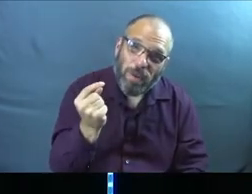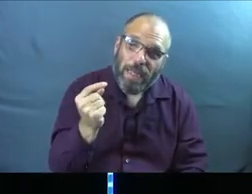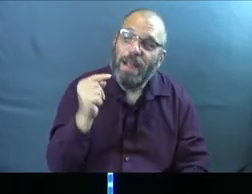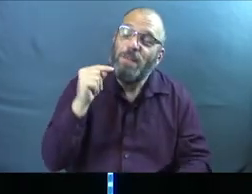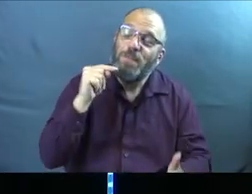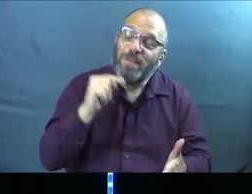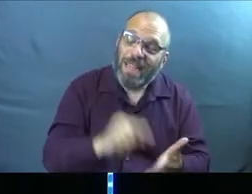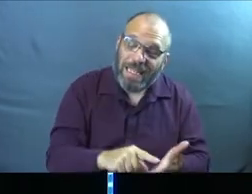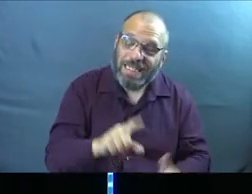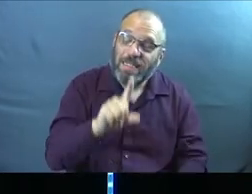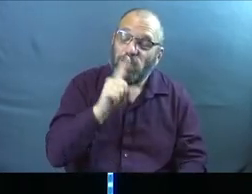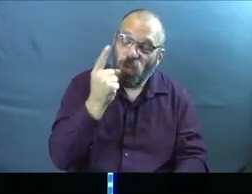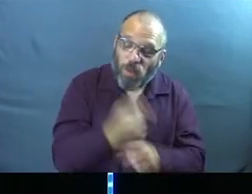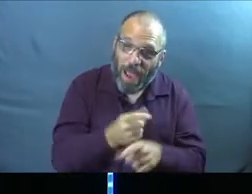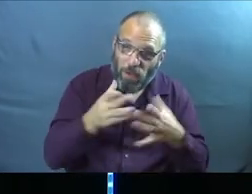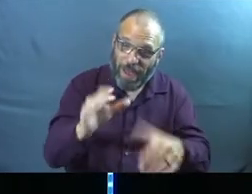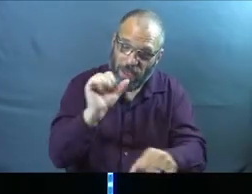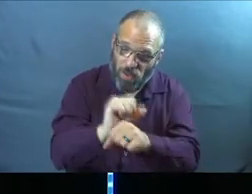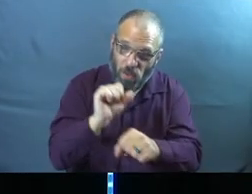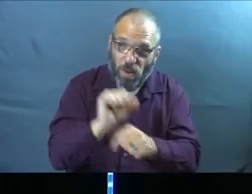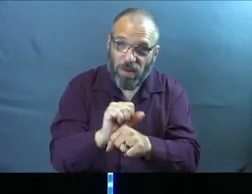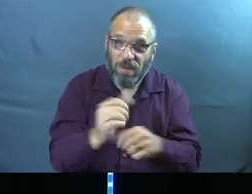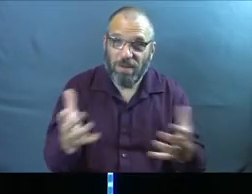This is how it's supposed to work.